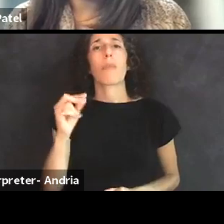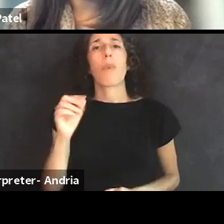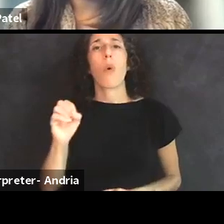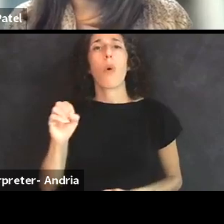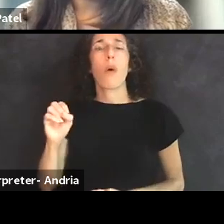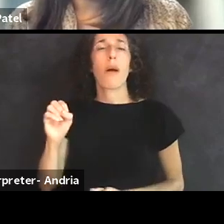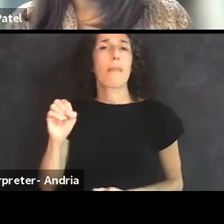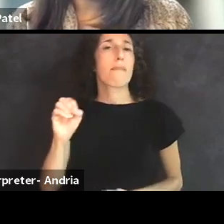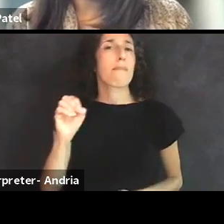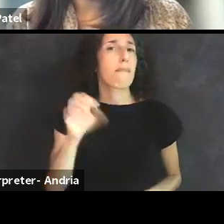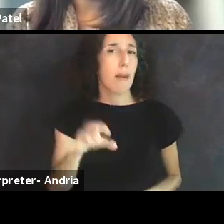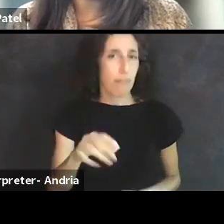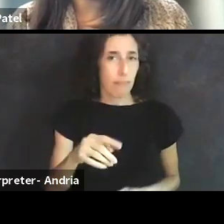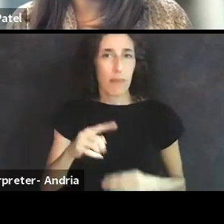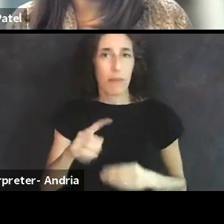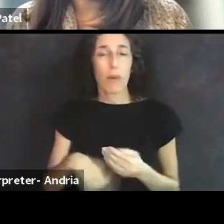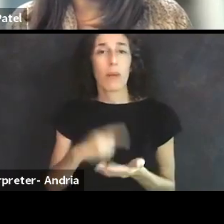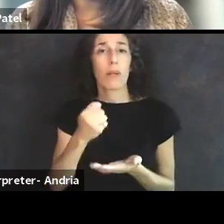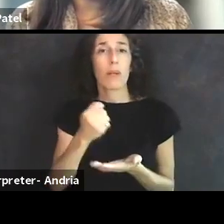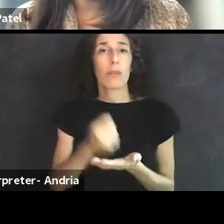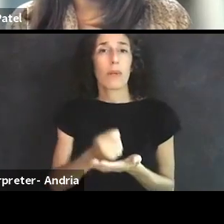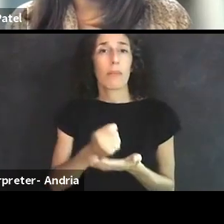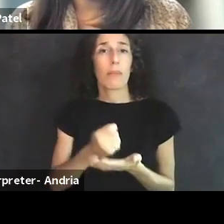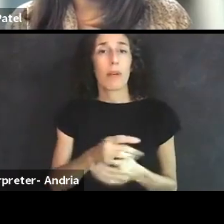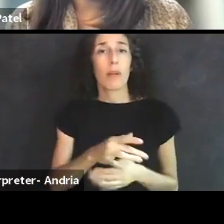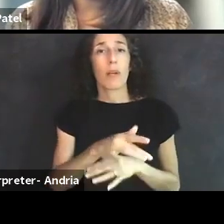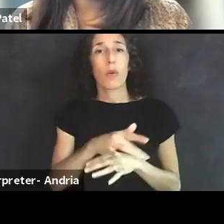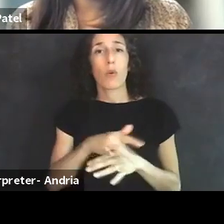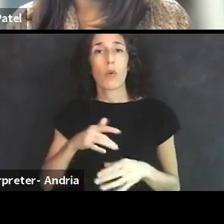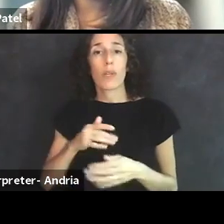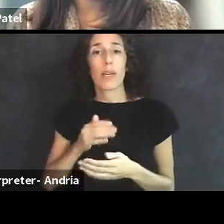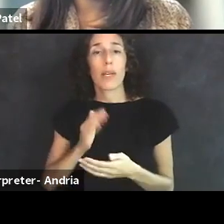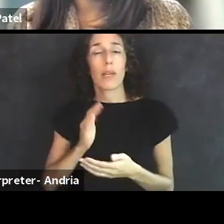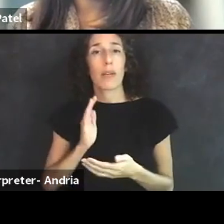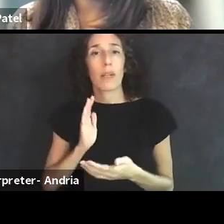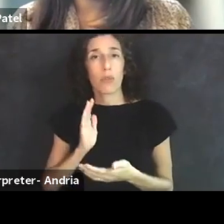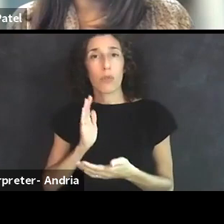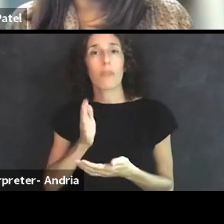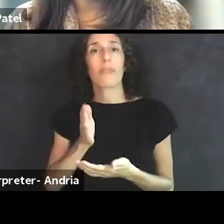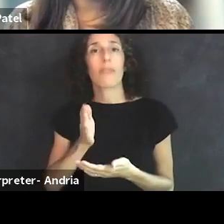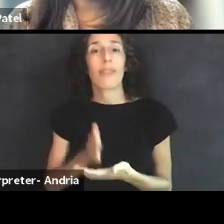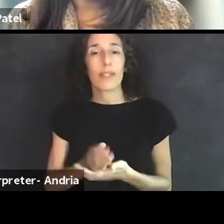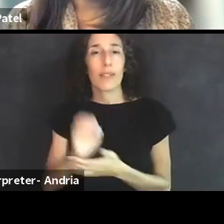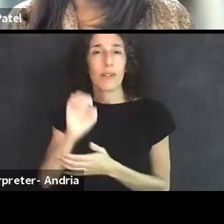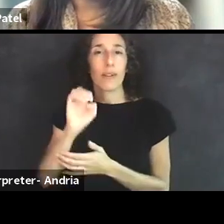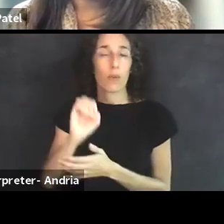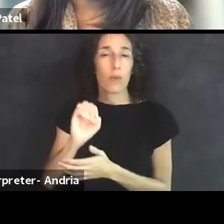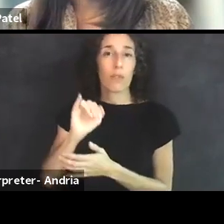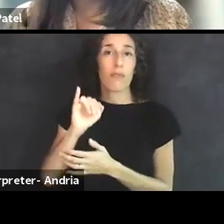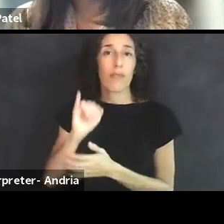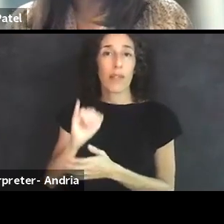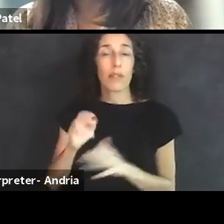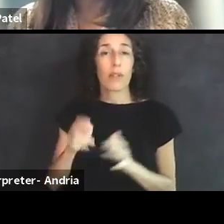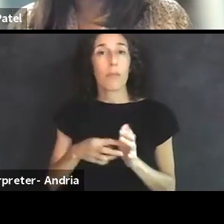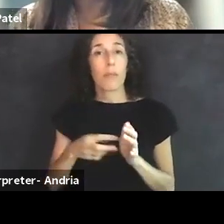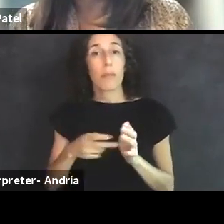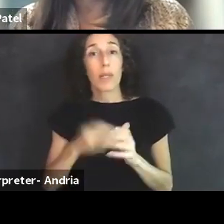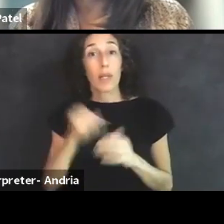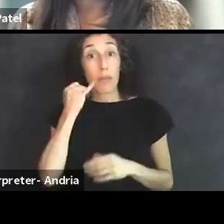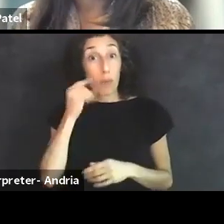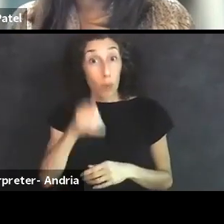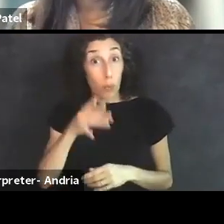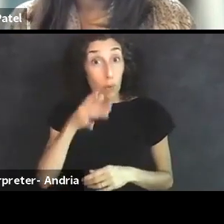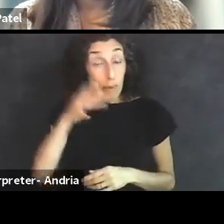person, but I think in particular, parents don't look away. If you think that your kid is showing symptoms of OCD, go early is